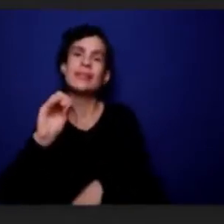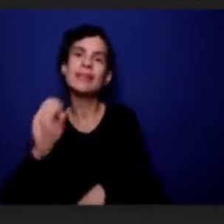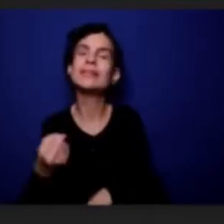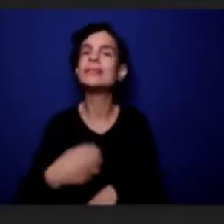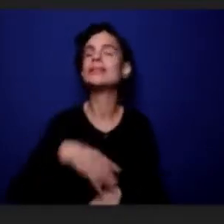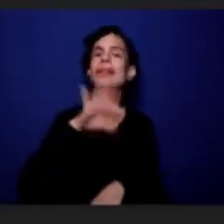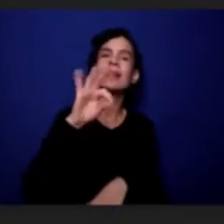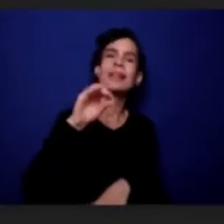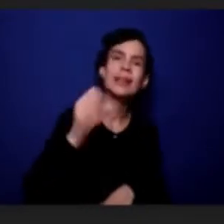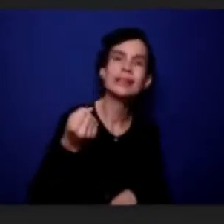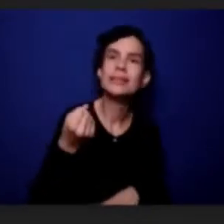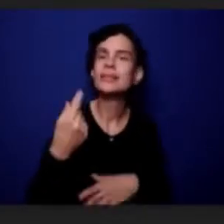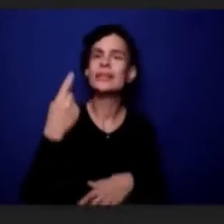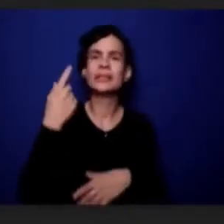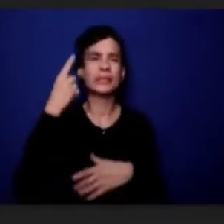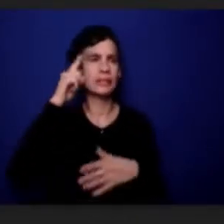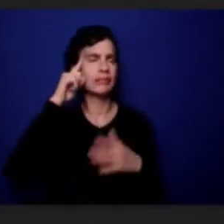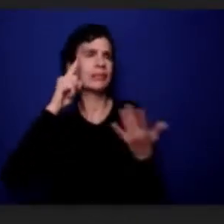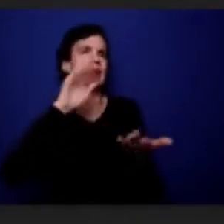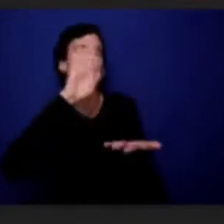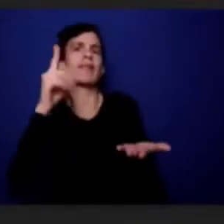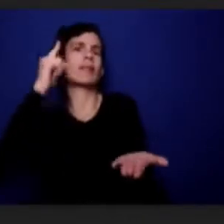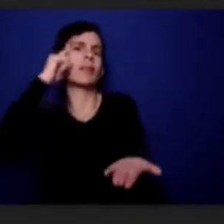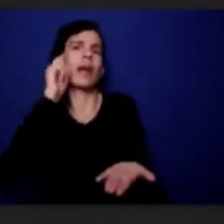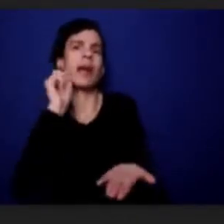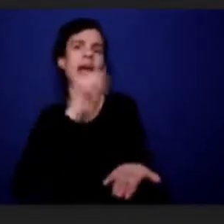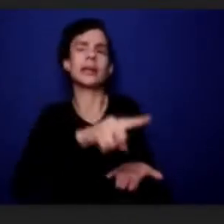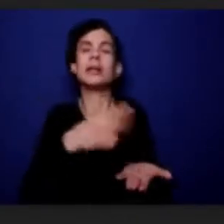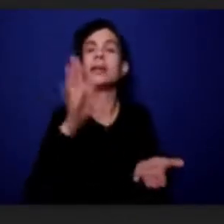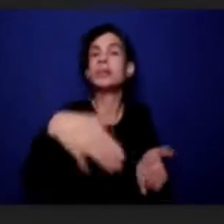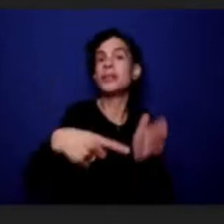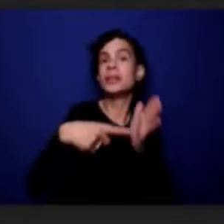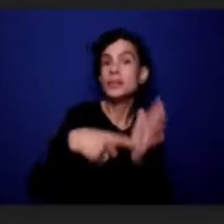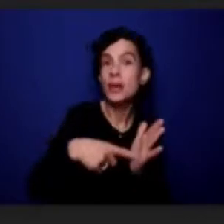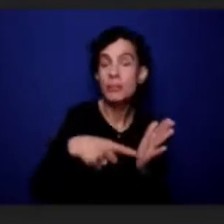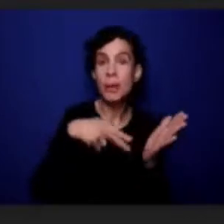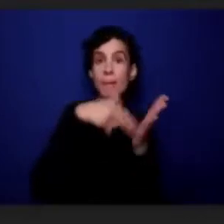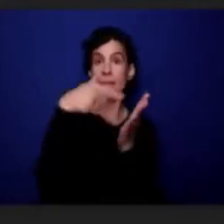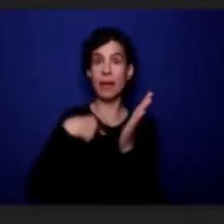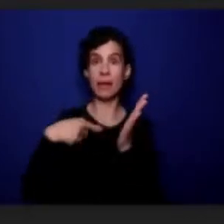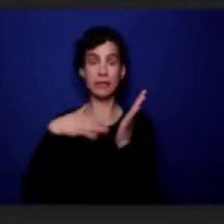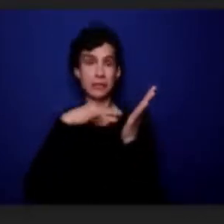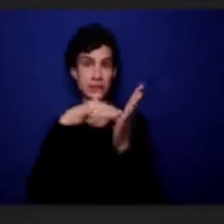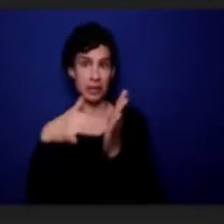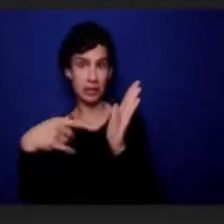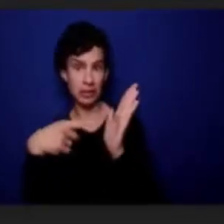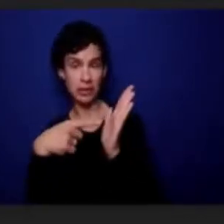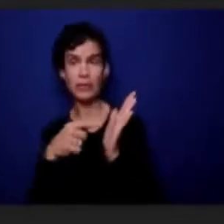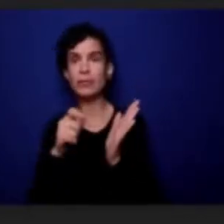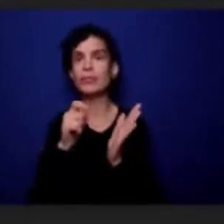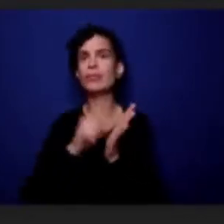thinking how can we think of new questions that people wouldn't have even bothered to have asked in the 70s or the 90s,